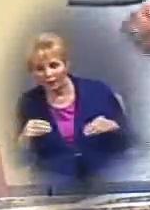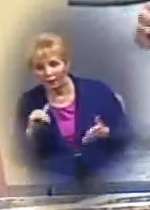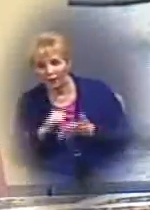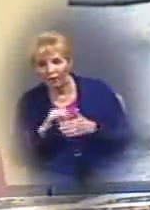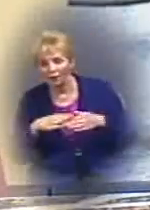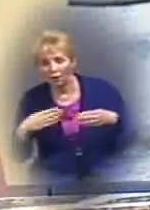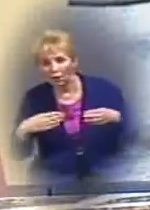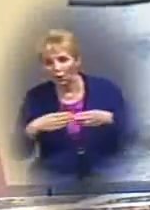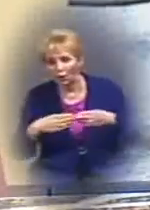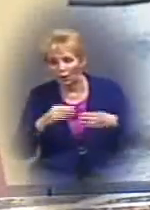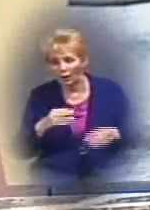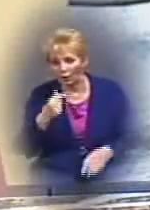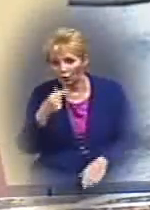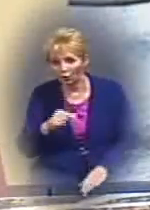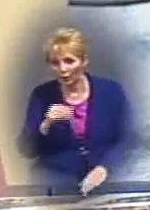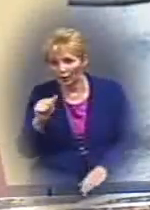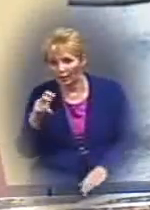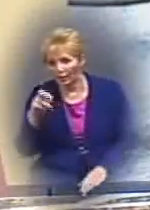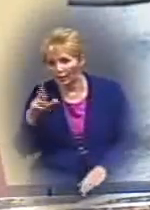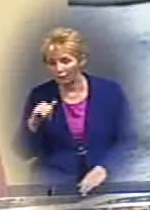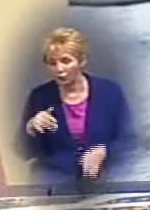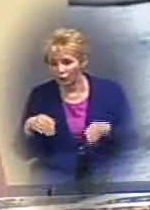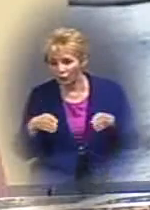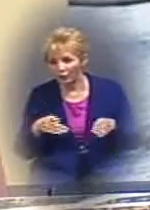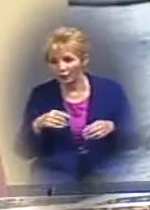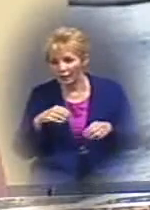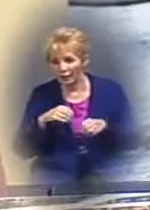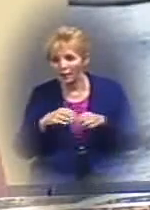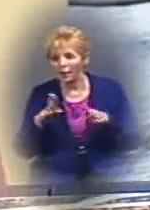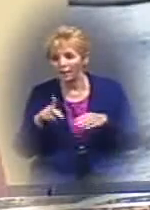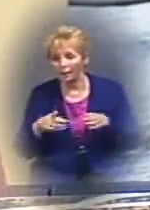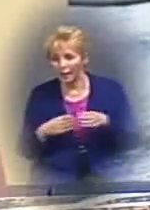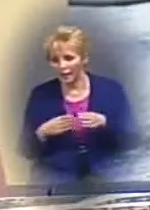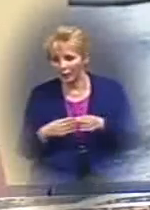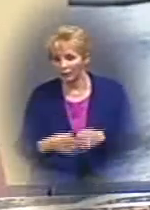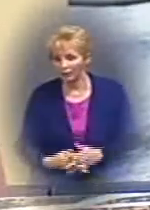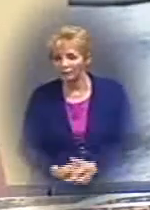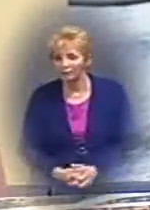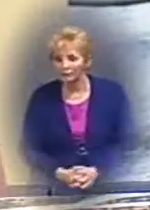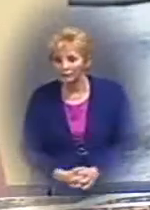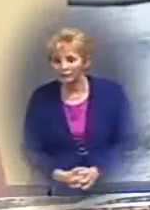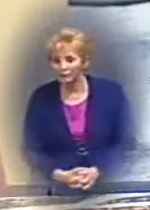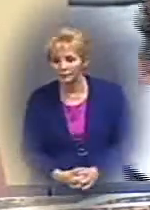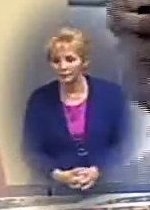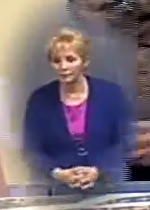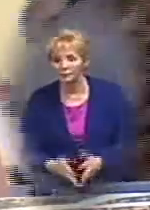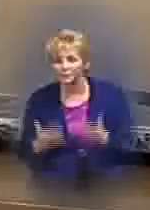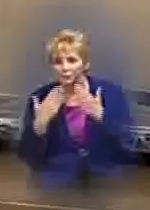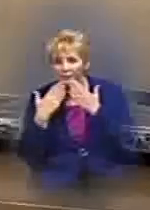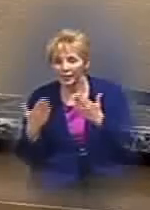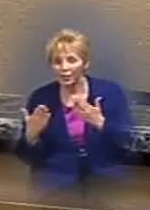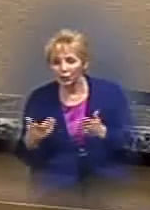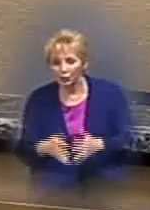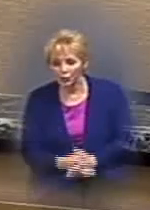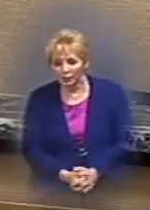the corner of Green and Avery Street, the ones uptown. Okay. Thank you very Thank much.